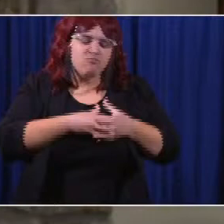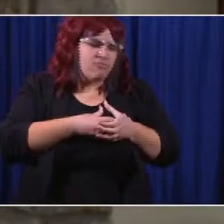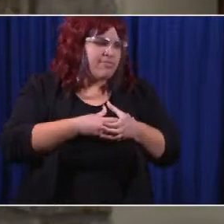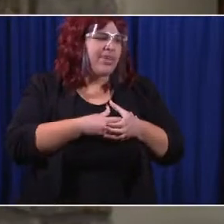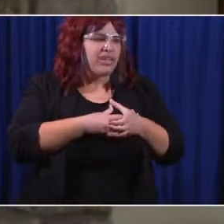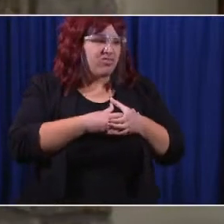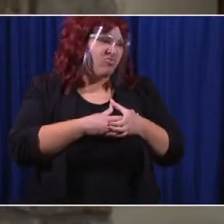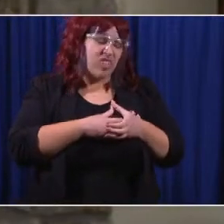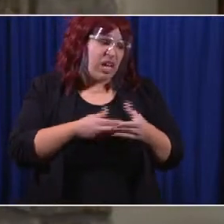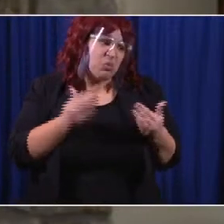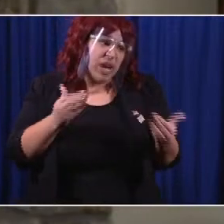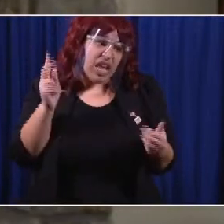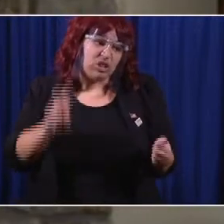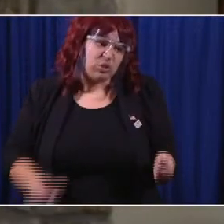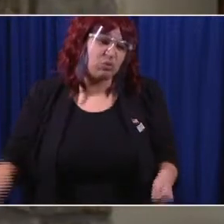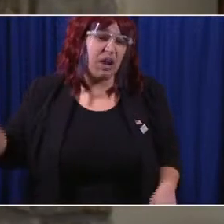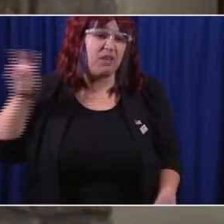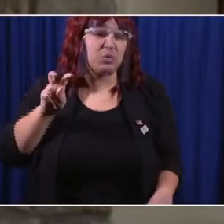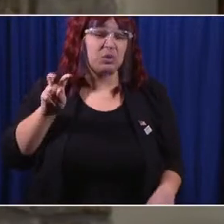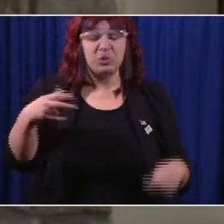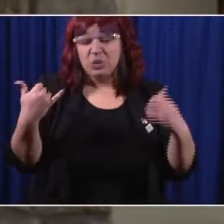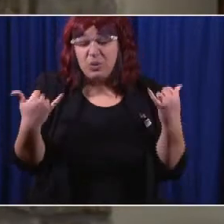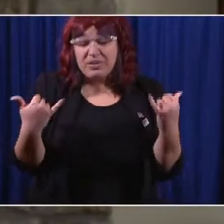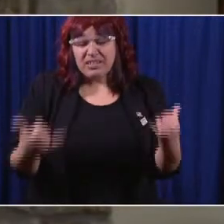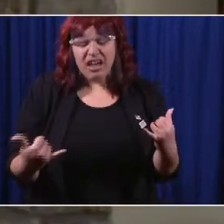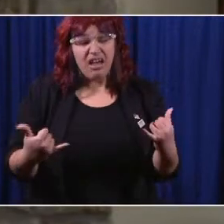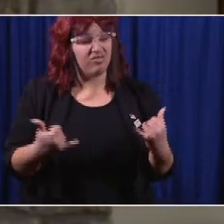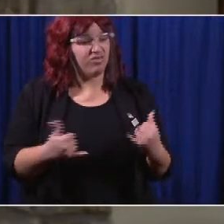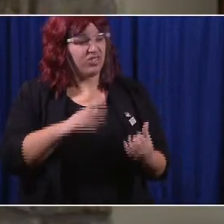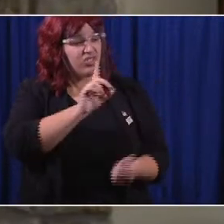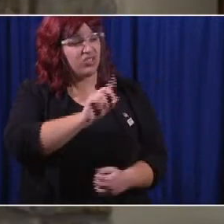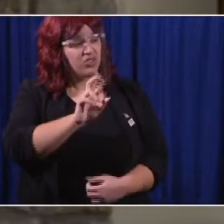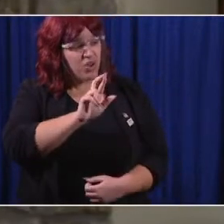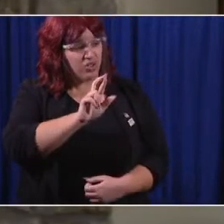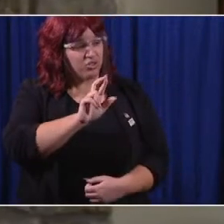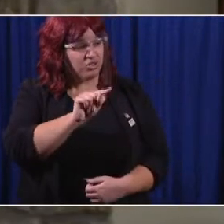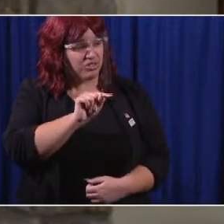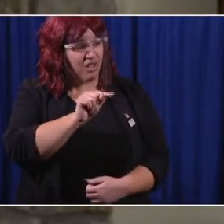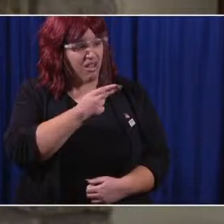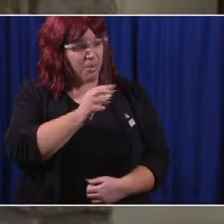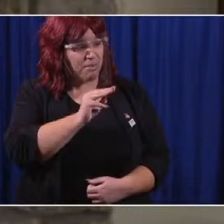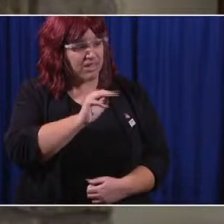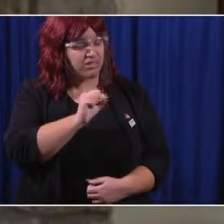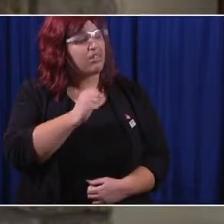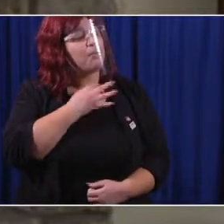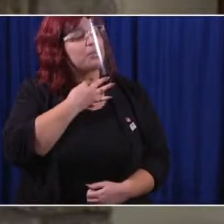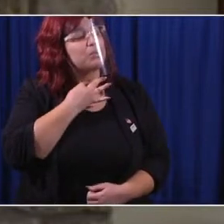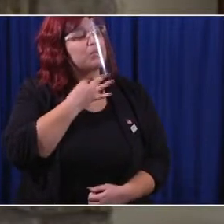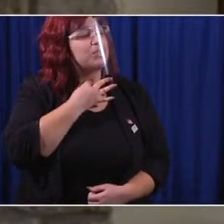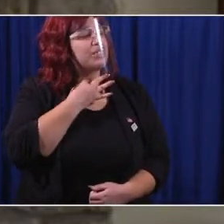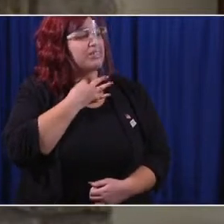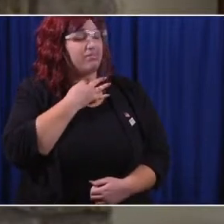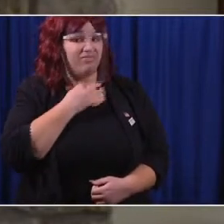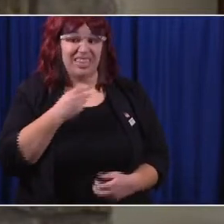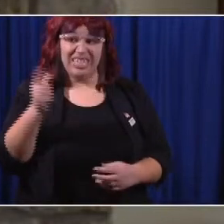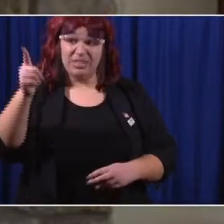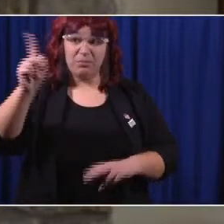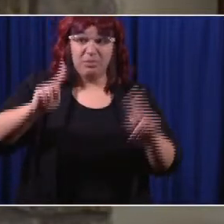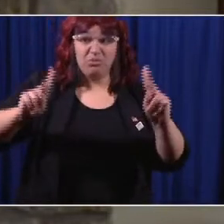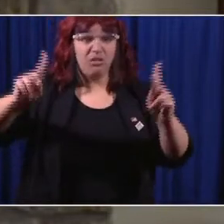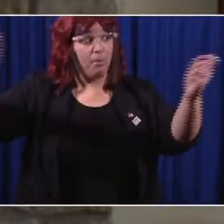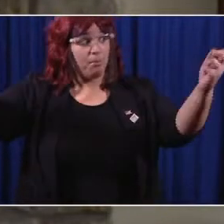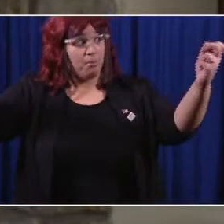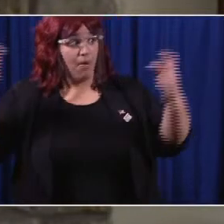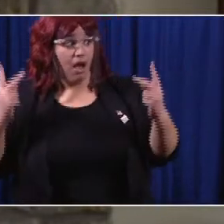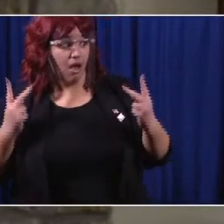What advice, I guess, is the best medical advice for those who now are maybe back? They were outside